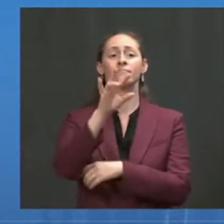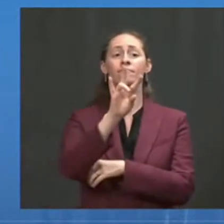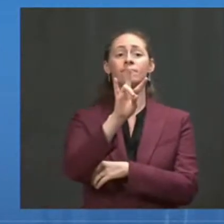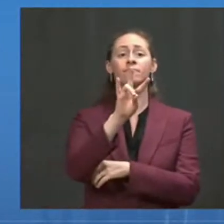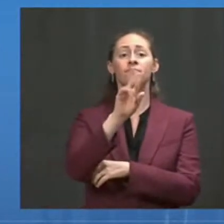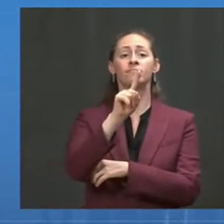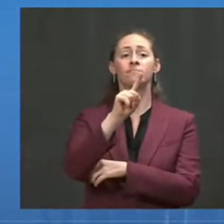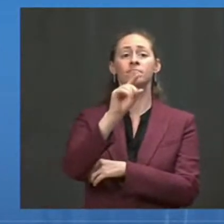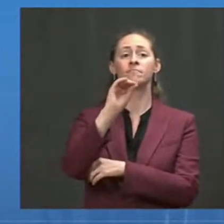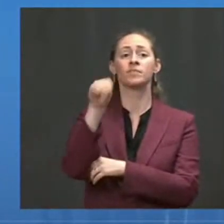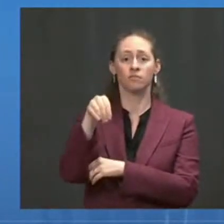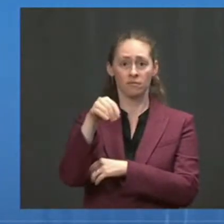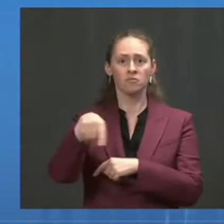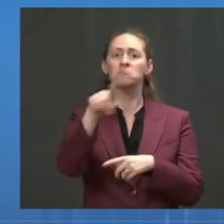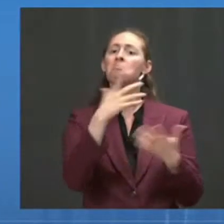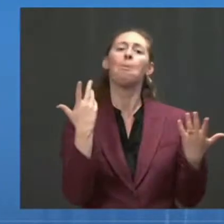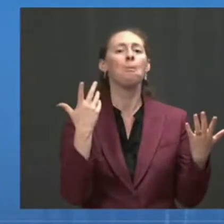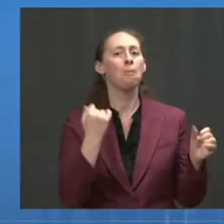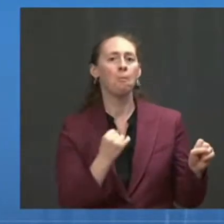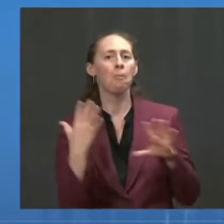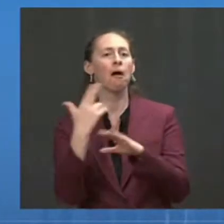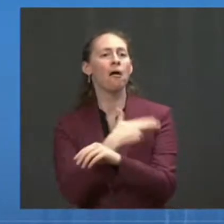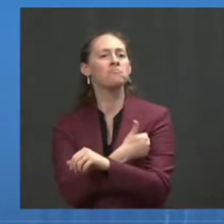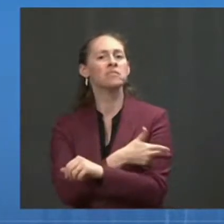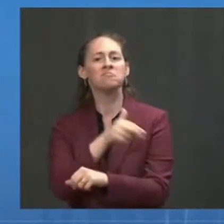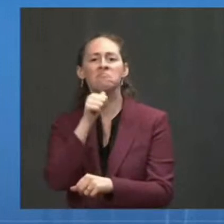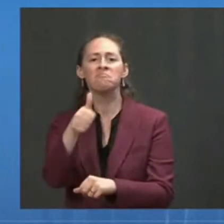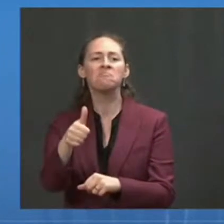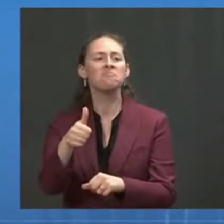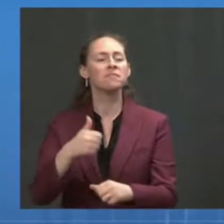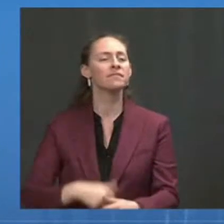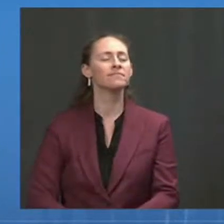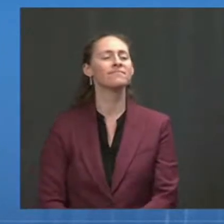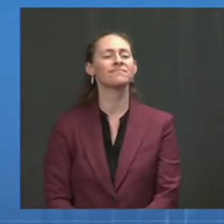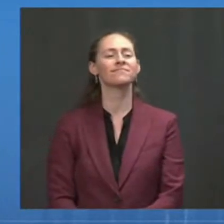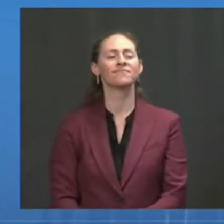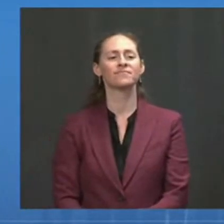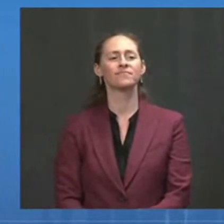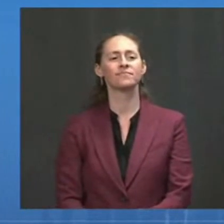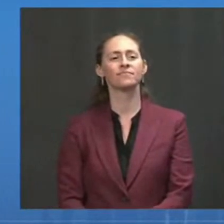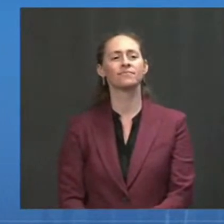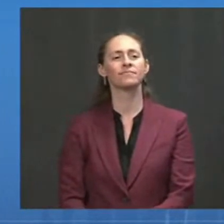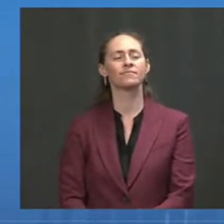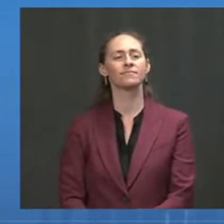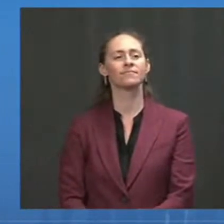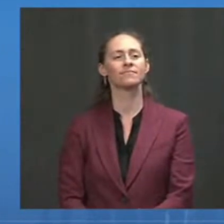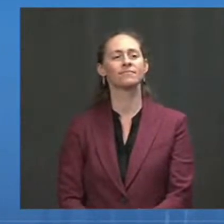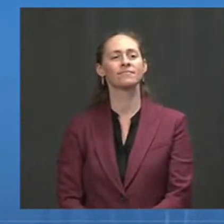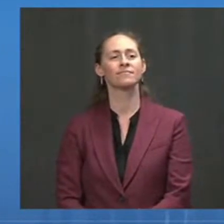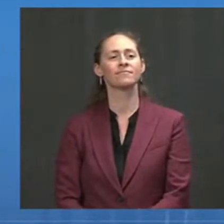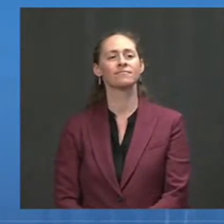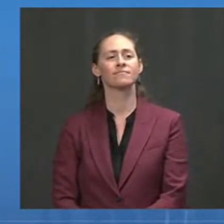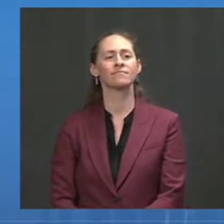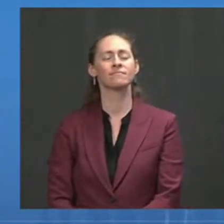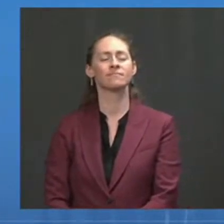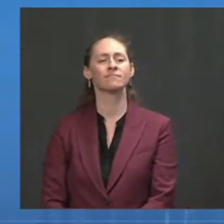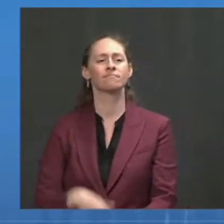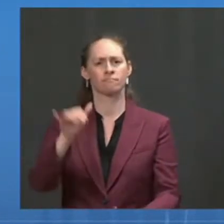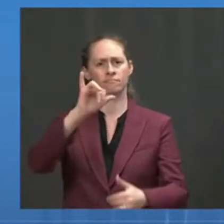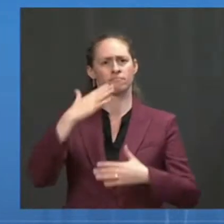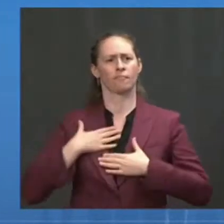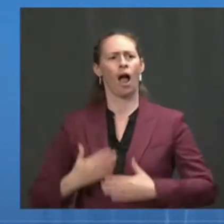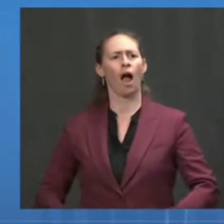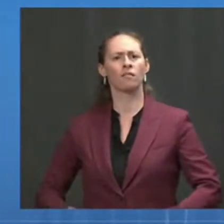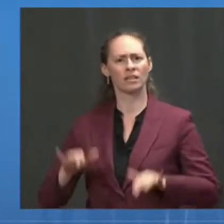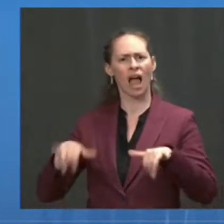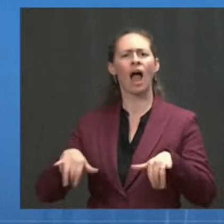I showed you before that the durability of the immune response is out to 8 months. And this is the first real world data